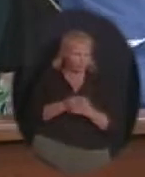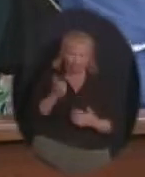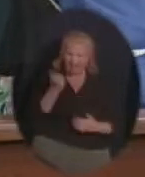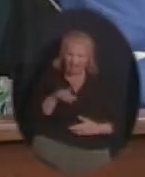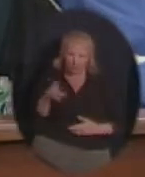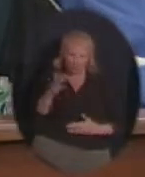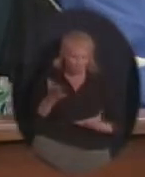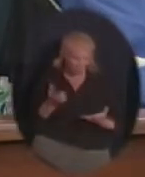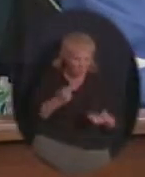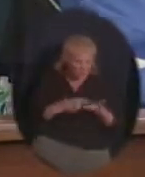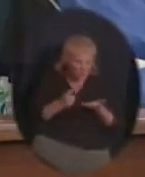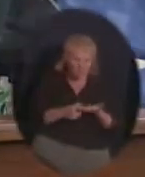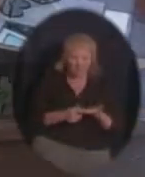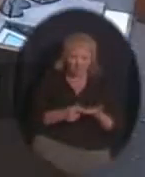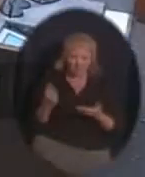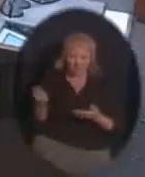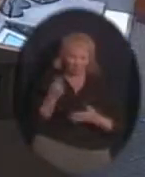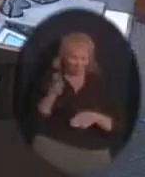on the consent agenda?